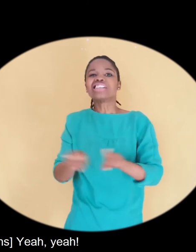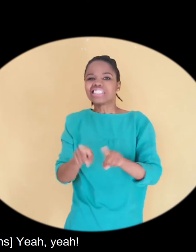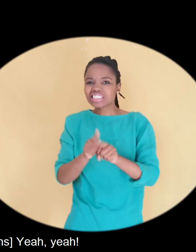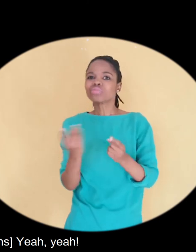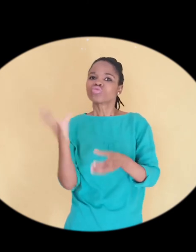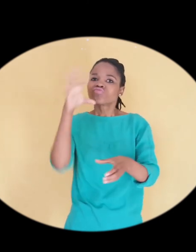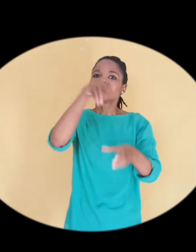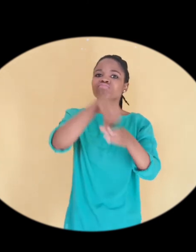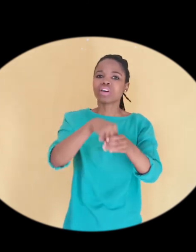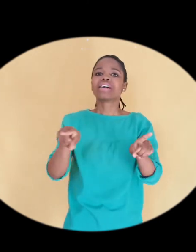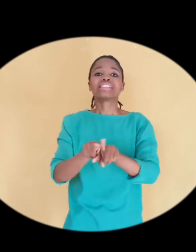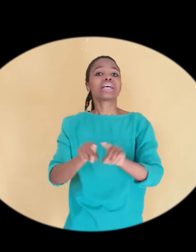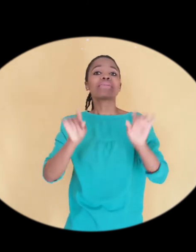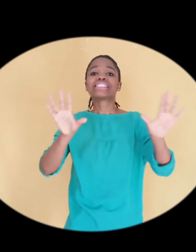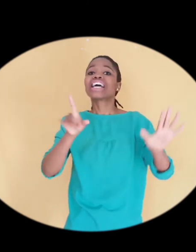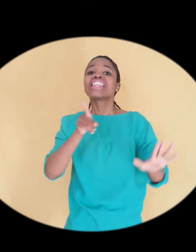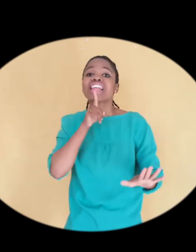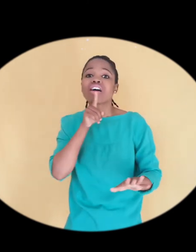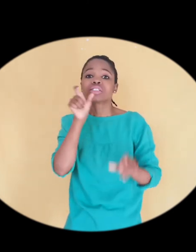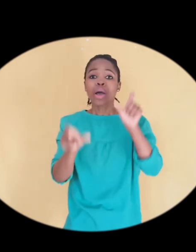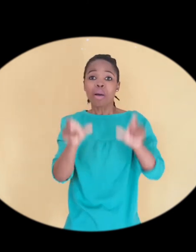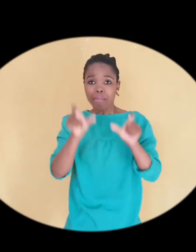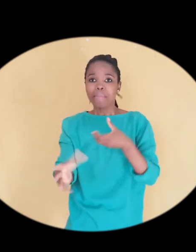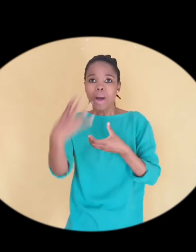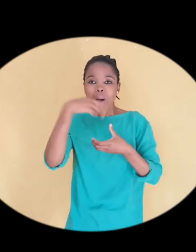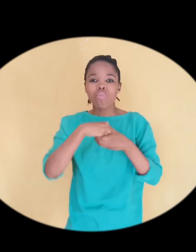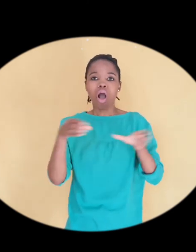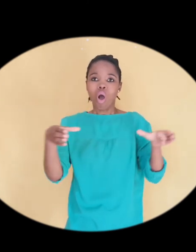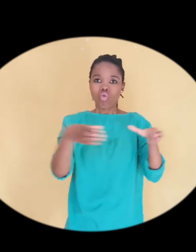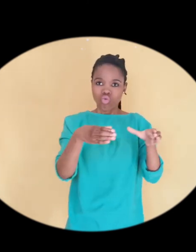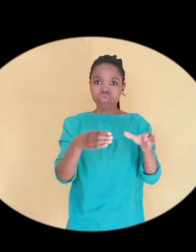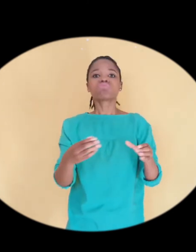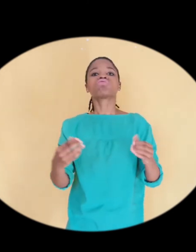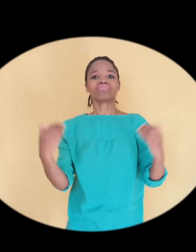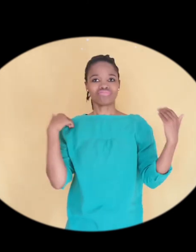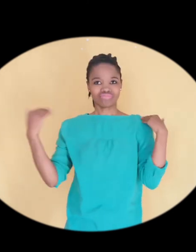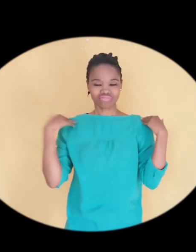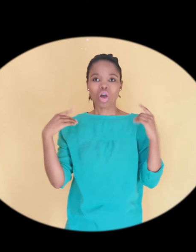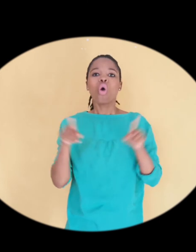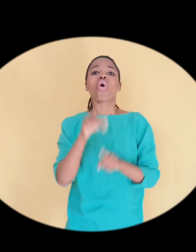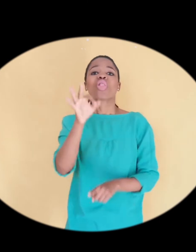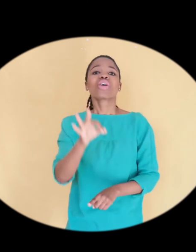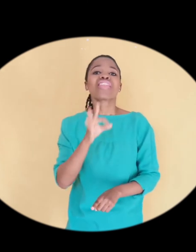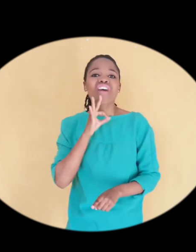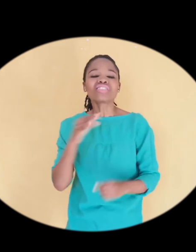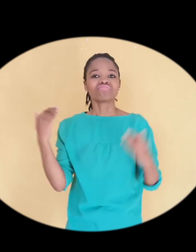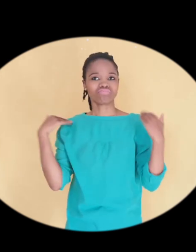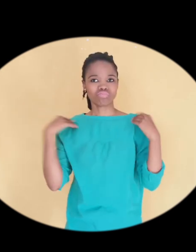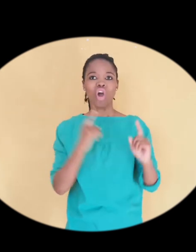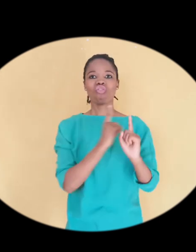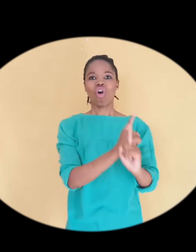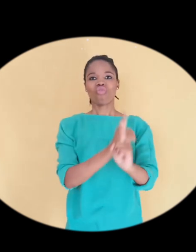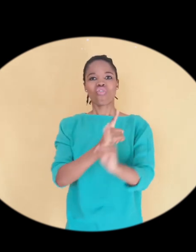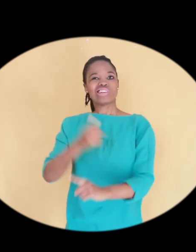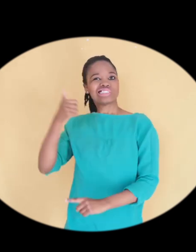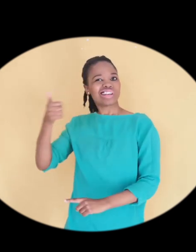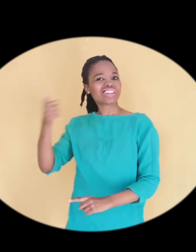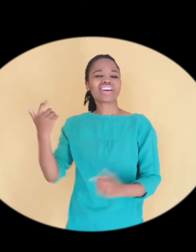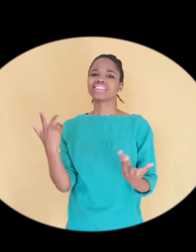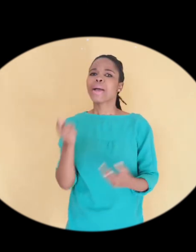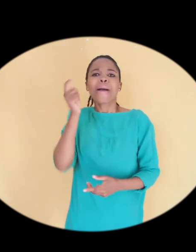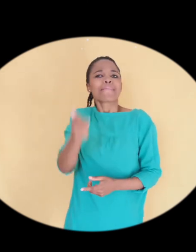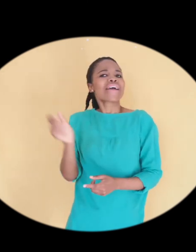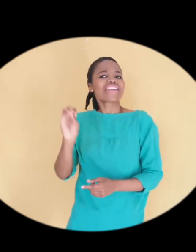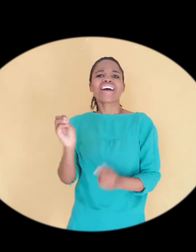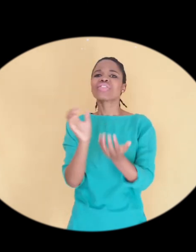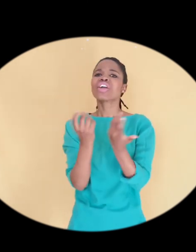follow train thing just to get your first 10,000 followers or first 3,000 followers, do it. Facebook and all of that. It's free,